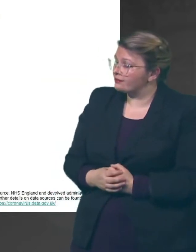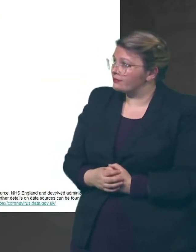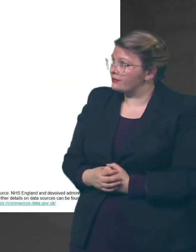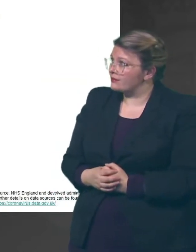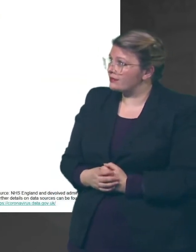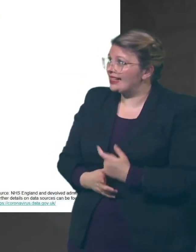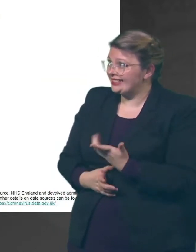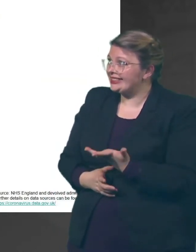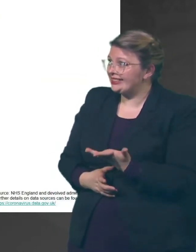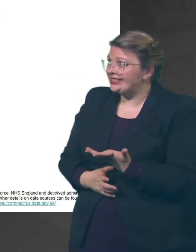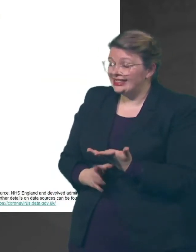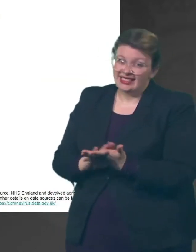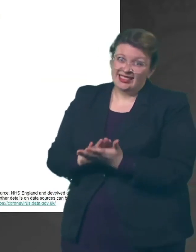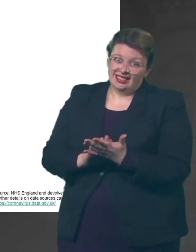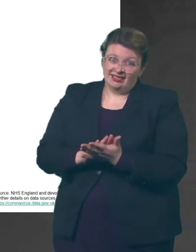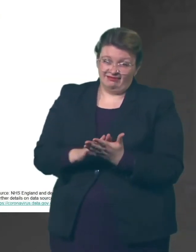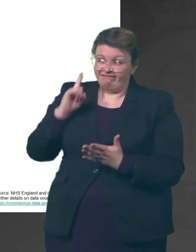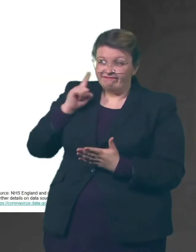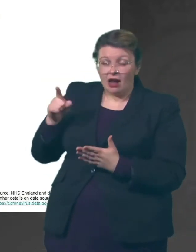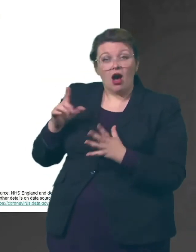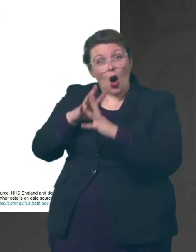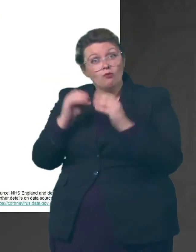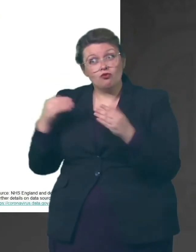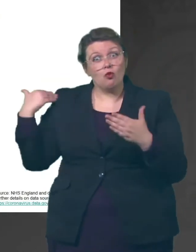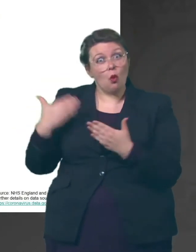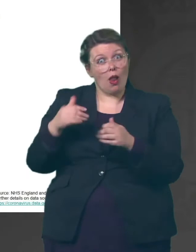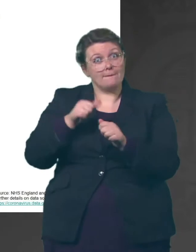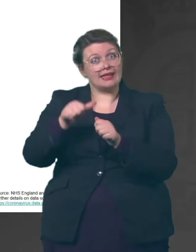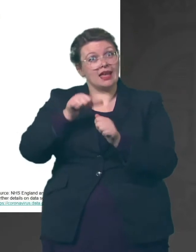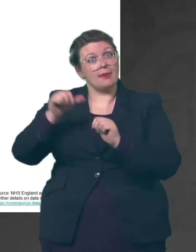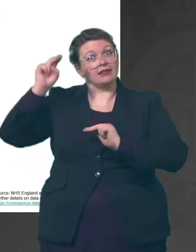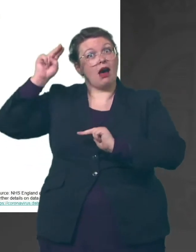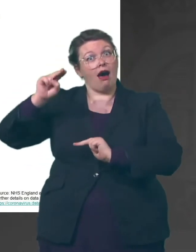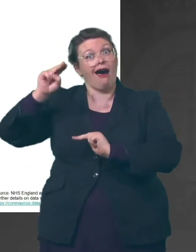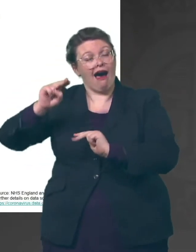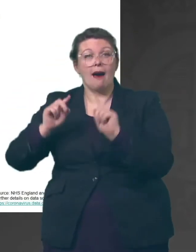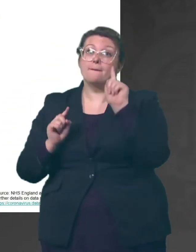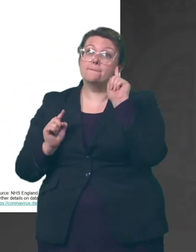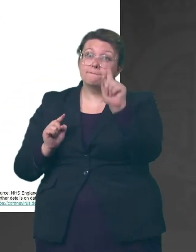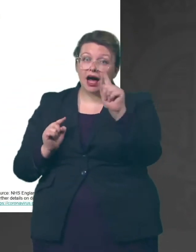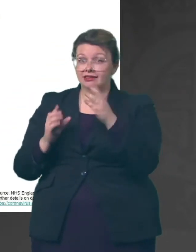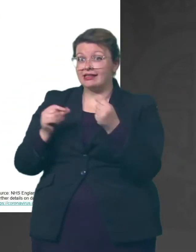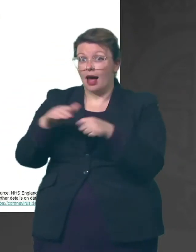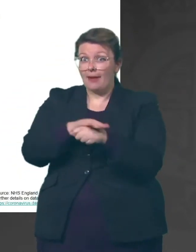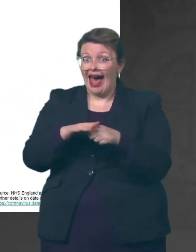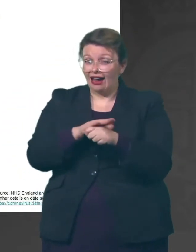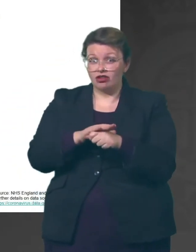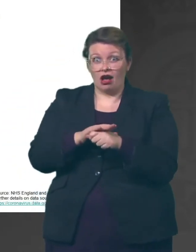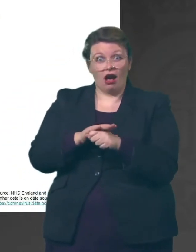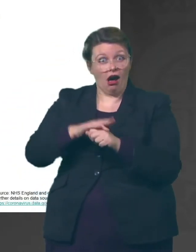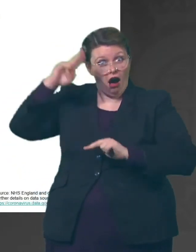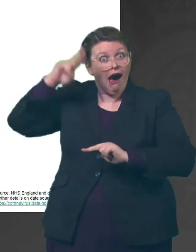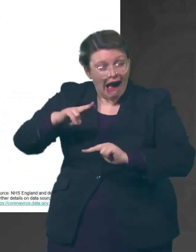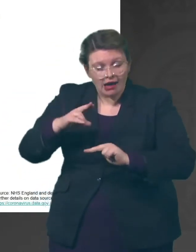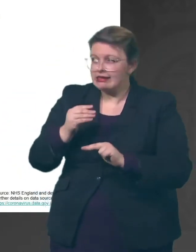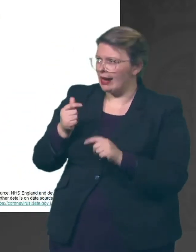good news, I'm afraid it is better news in some places than it is in others, and this is not